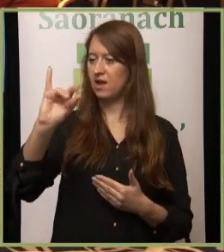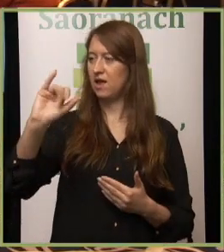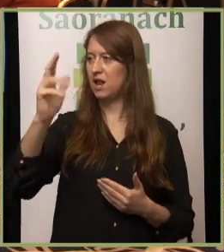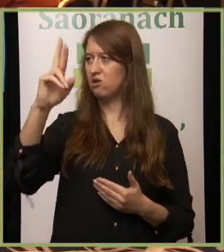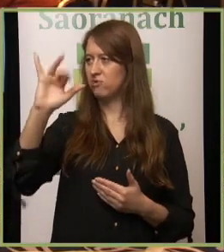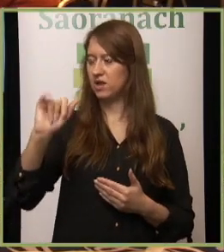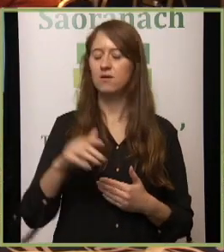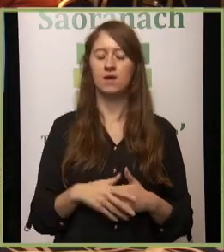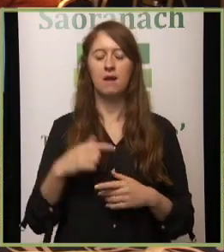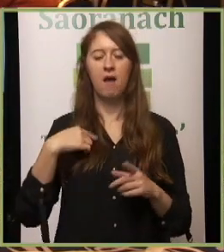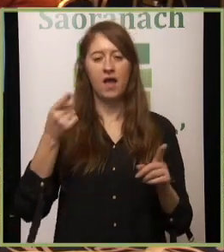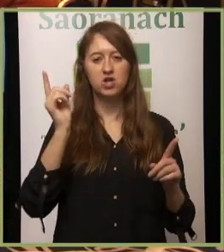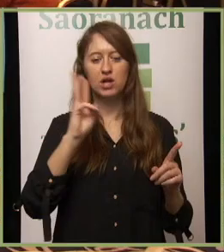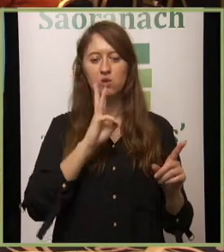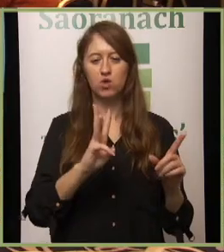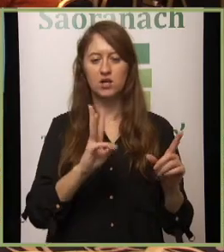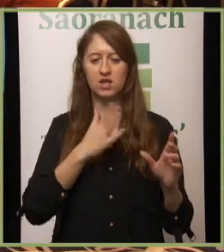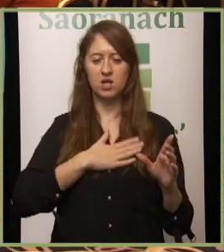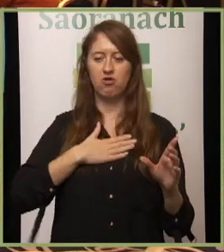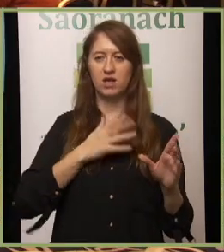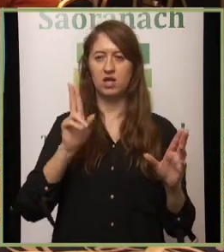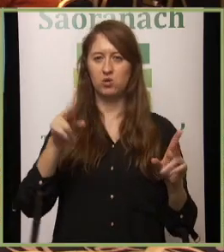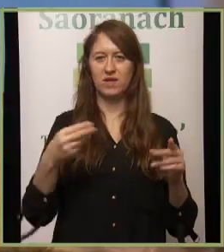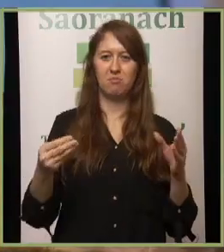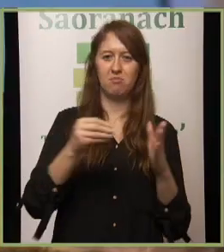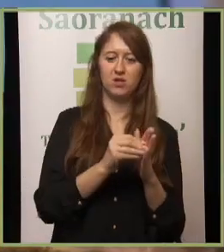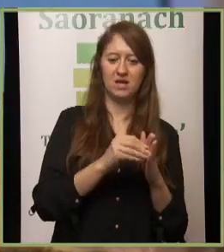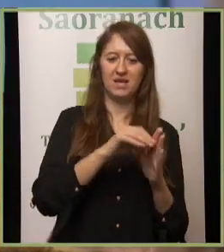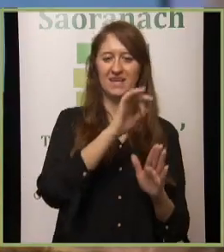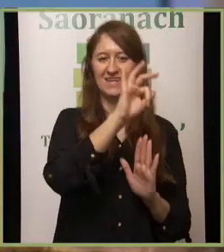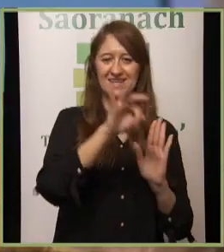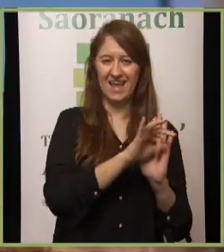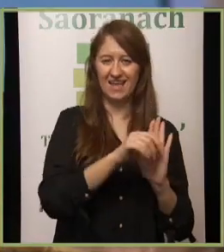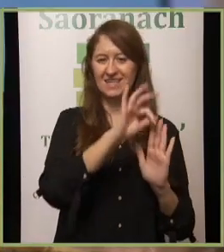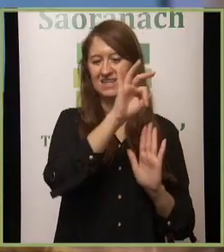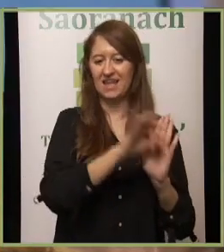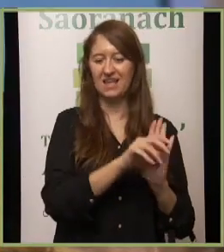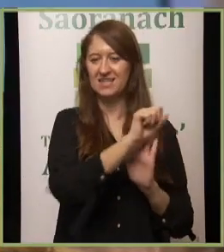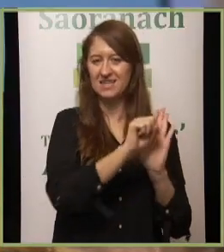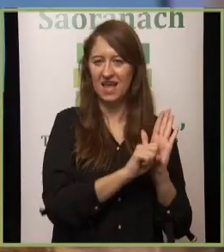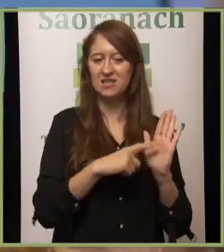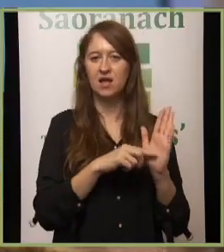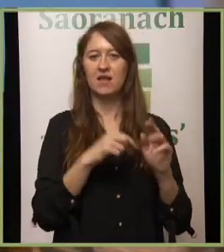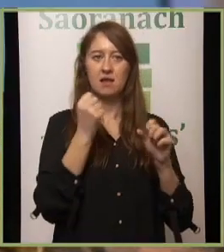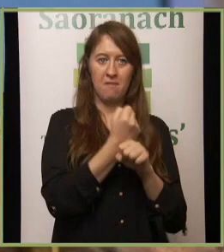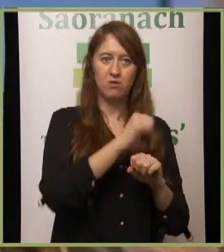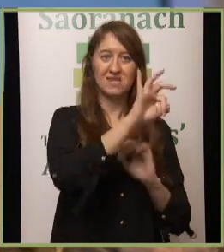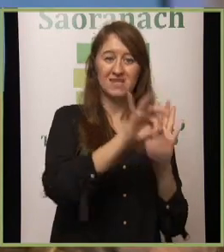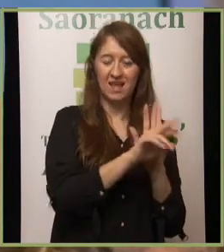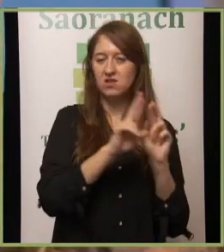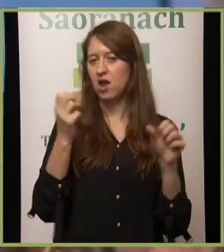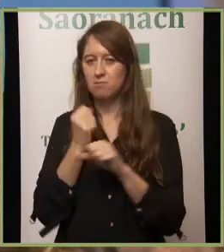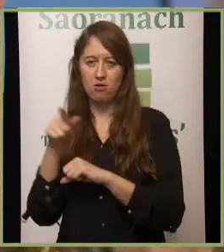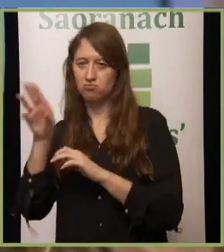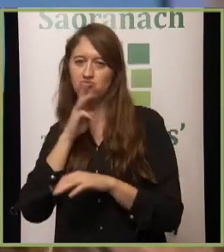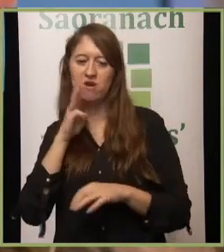My suggested wording is, sorry, no, you put back in state, because this is about the state at the end of the day, not about the private, but